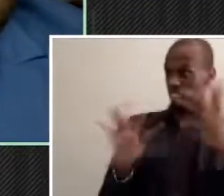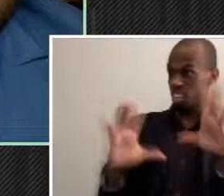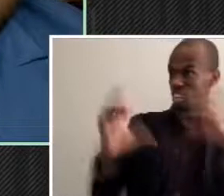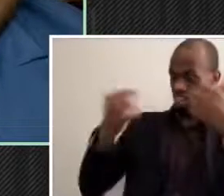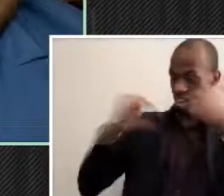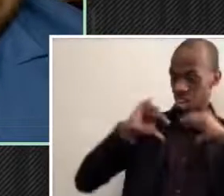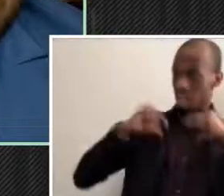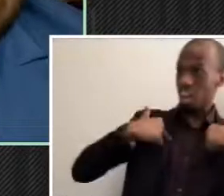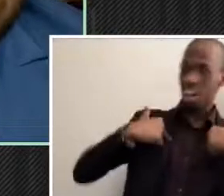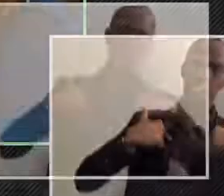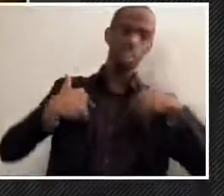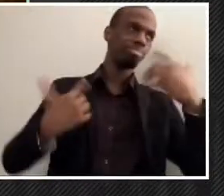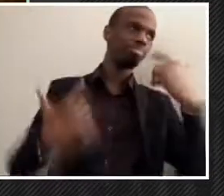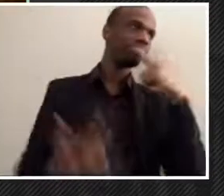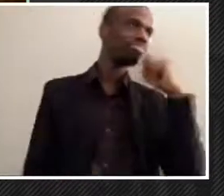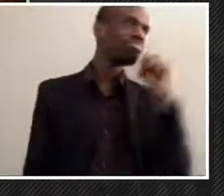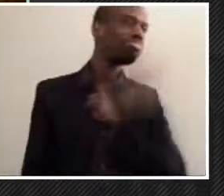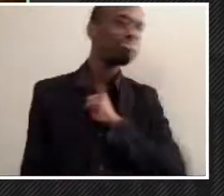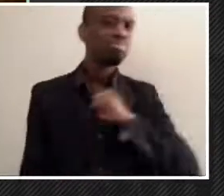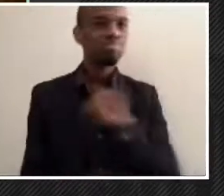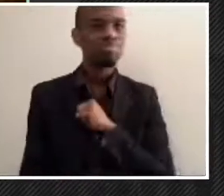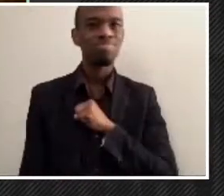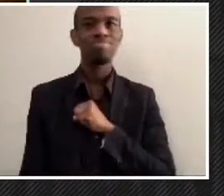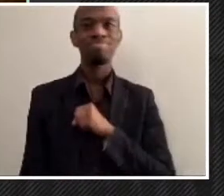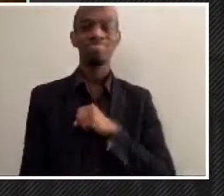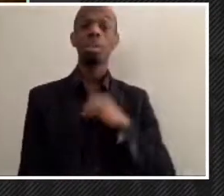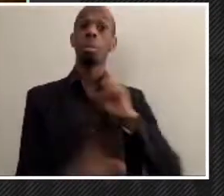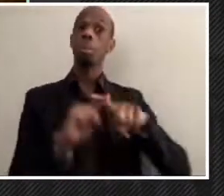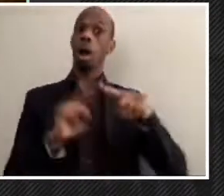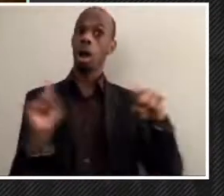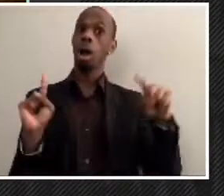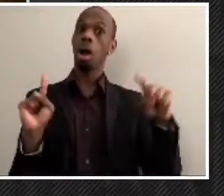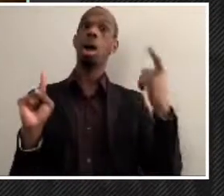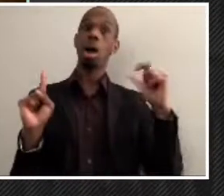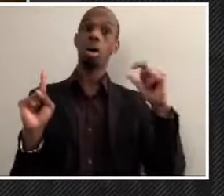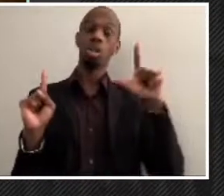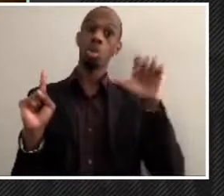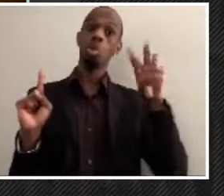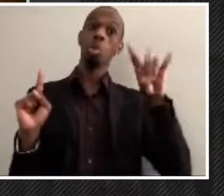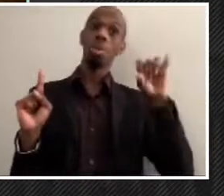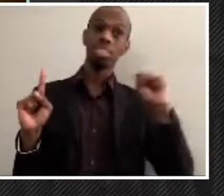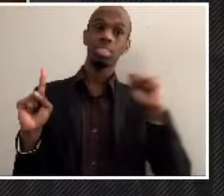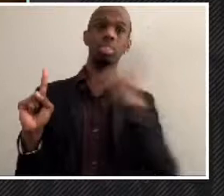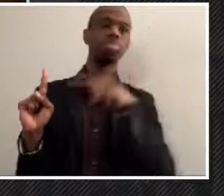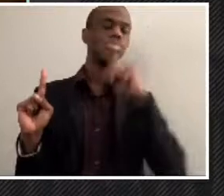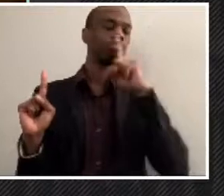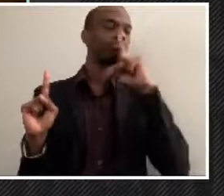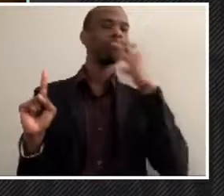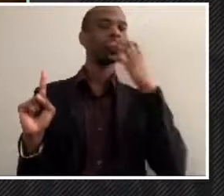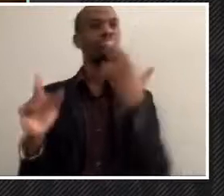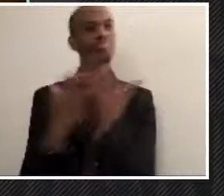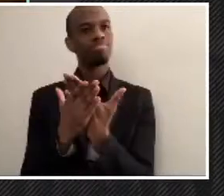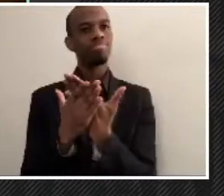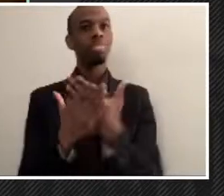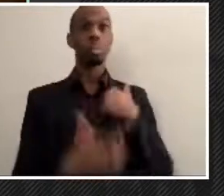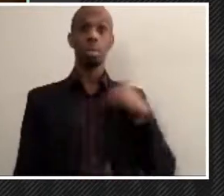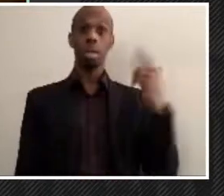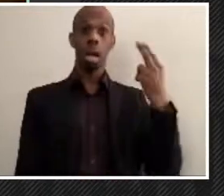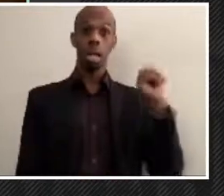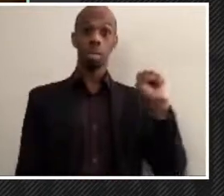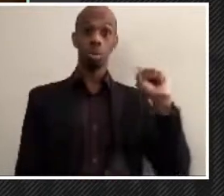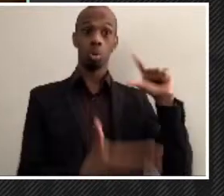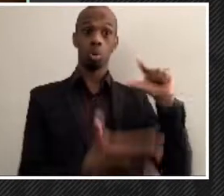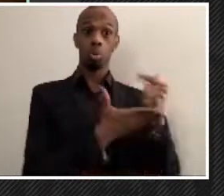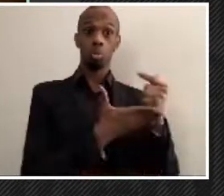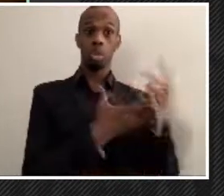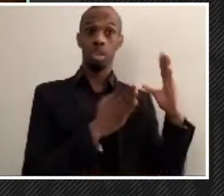good. But true, you know, and I can relate. You know, I'm a high school graduate. I'm not supposed to be in this position. I